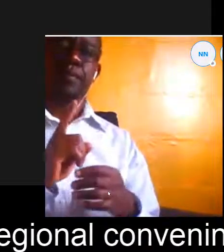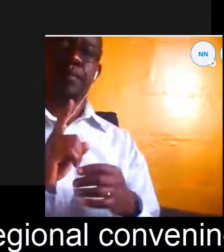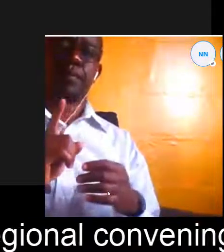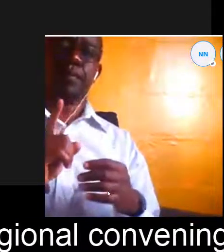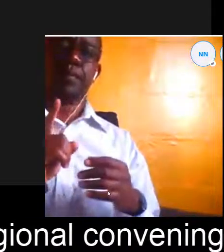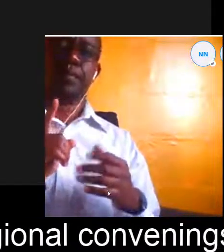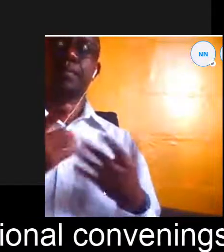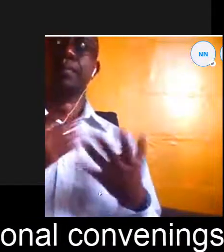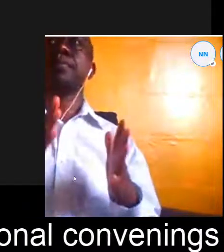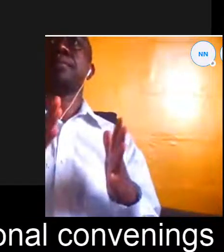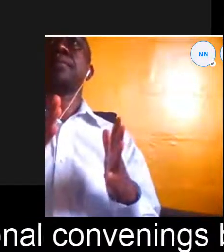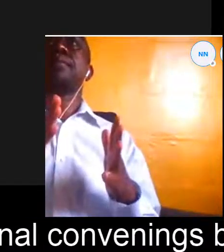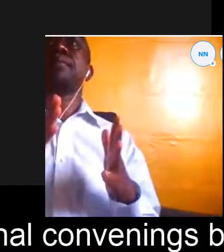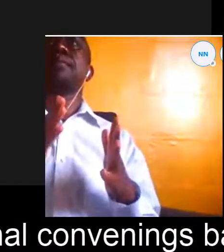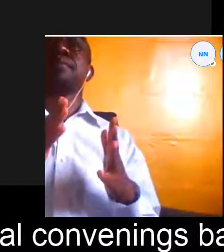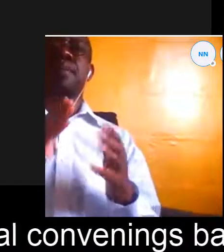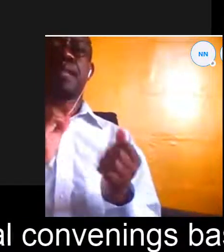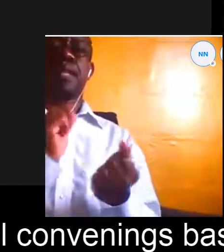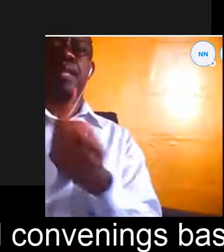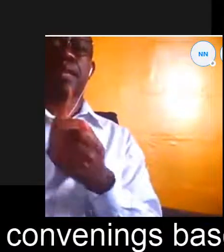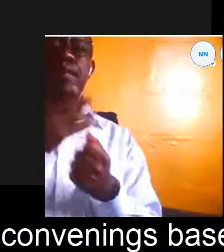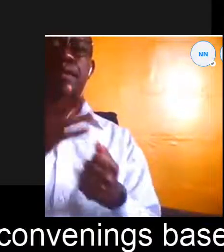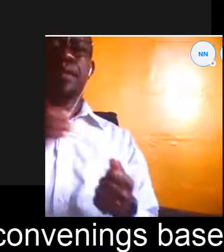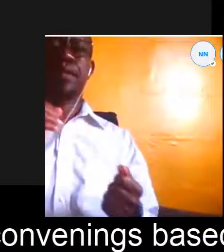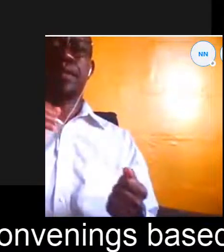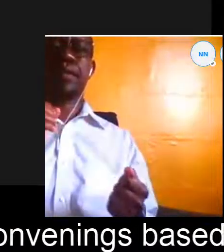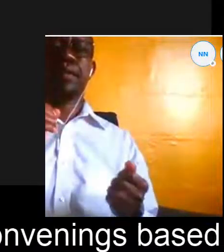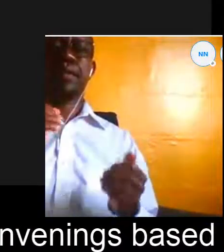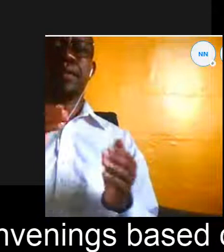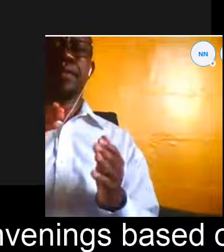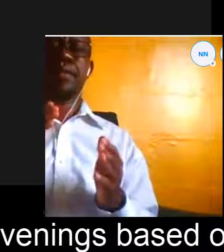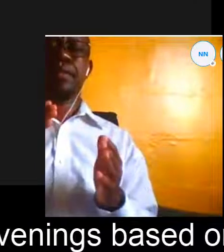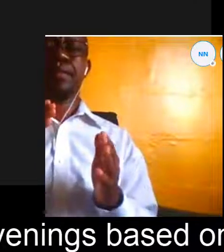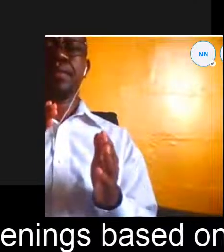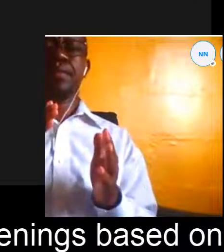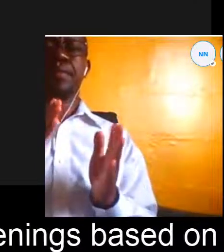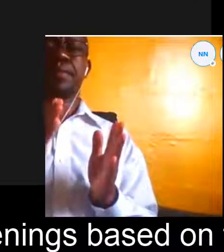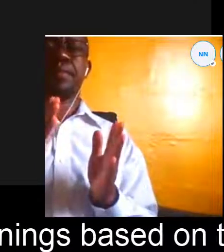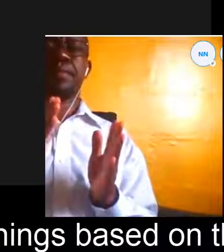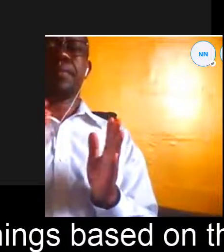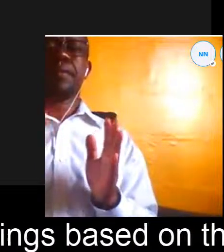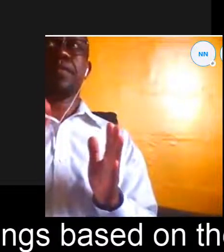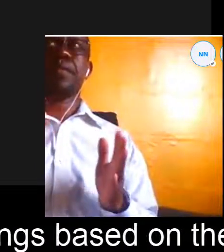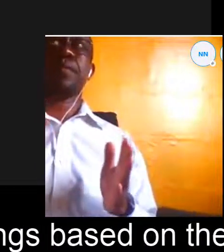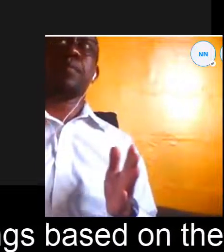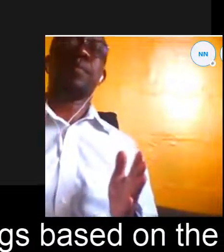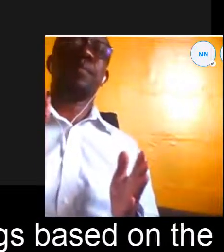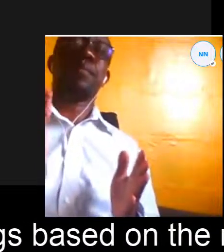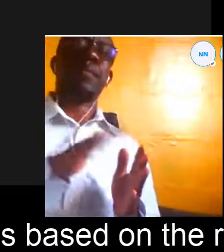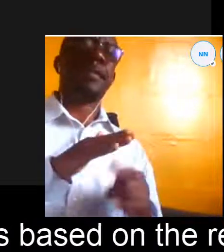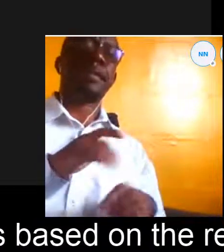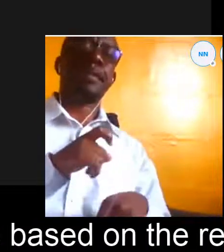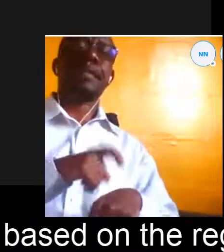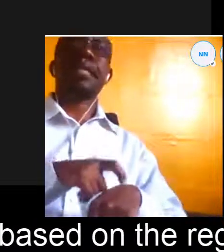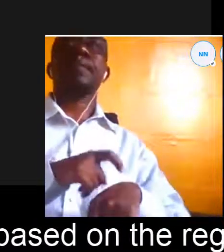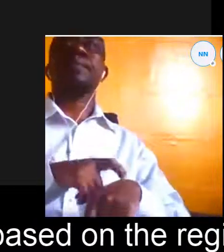It's 11 a.m. in Nairobi. If we can come back